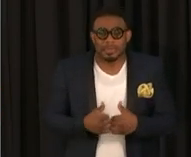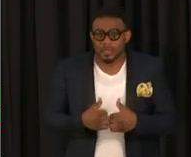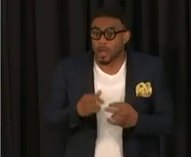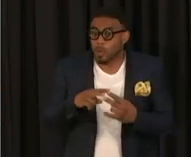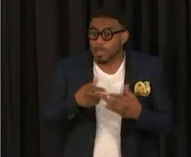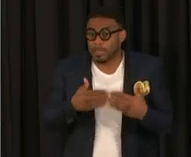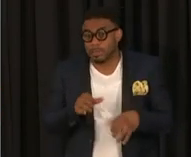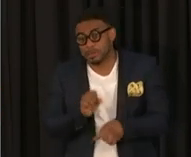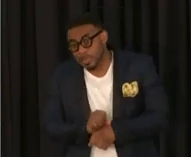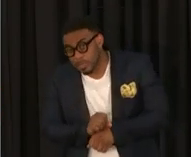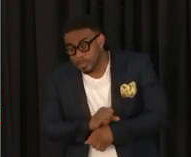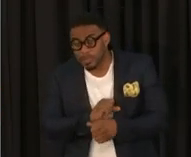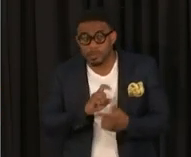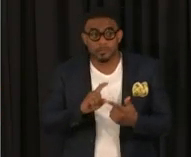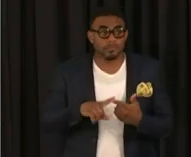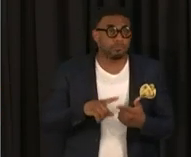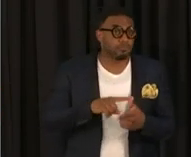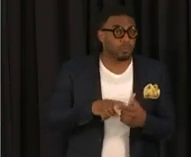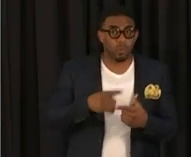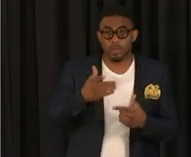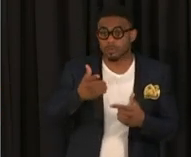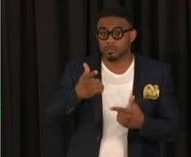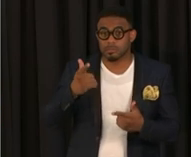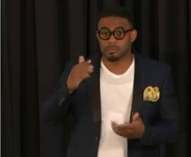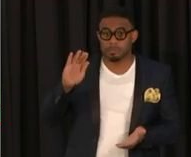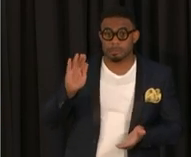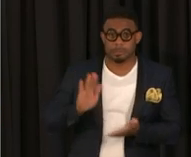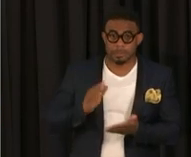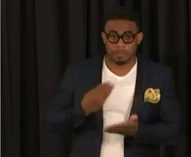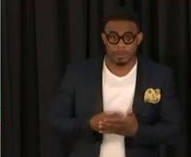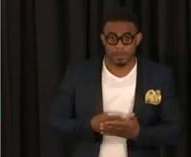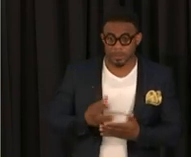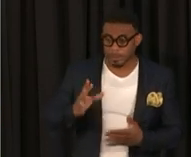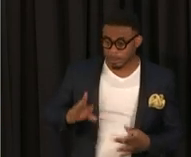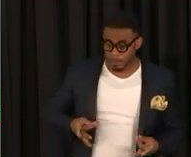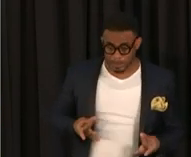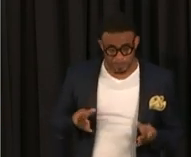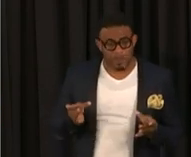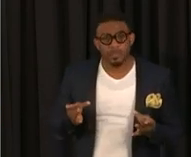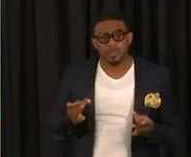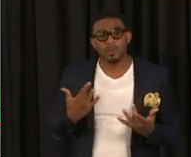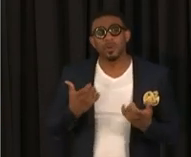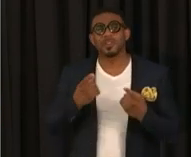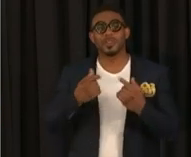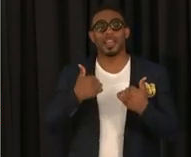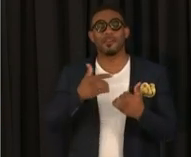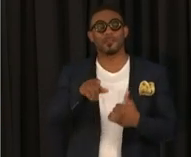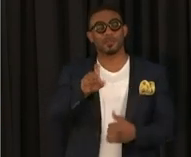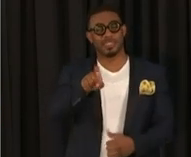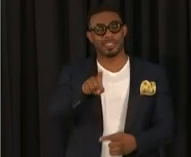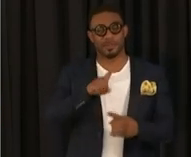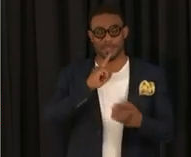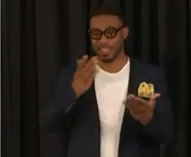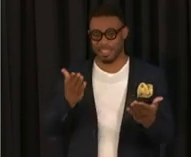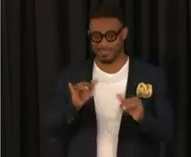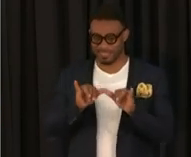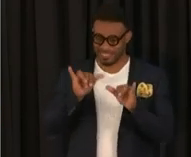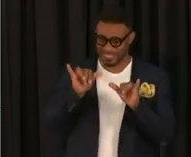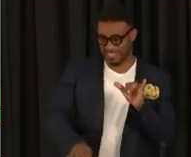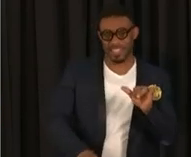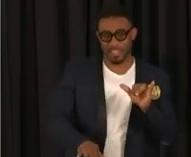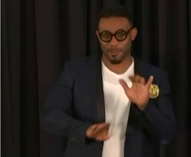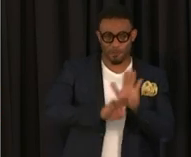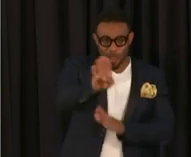challenged, whether you've lost your job or you've decreased your wages. And we want you to have what you need to be here,